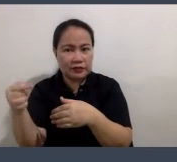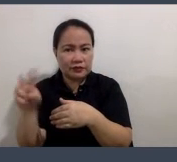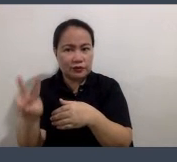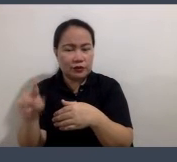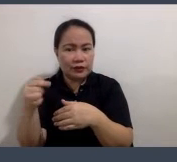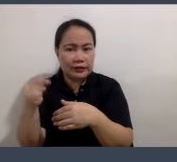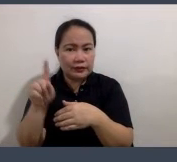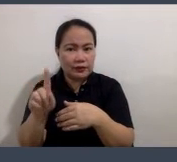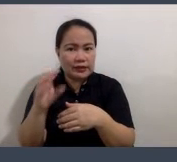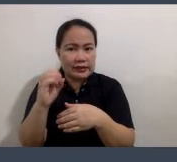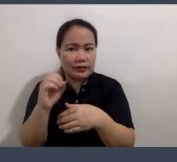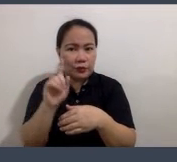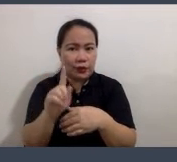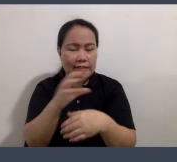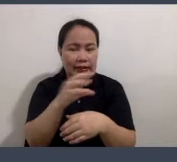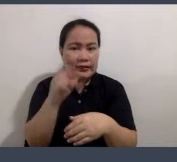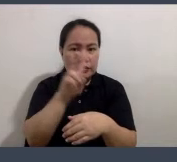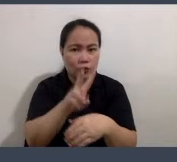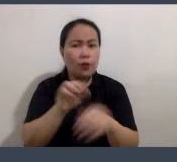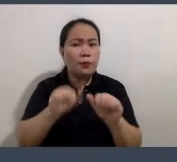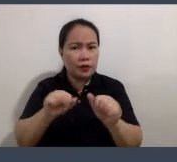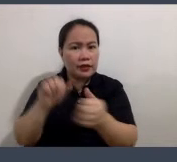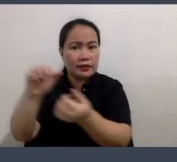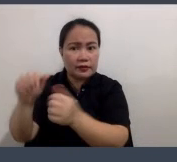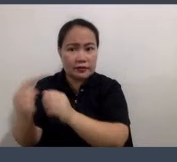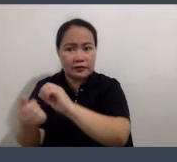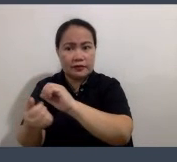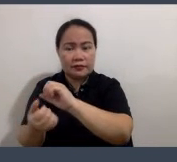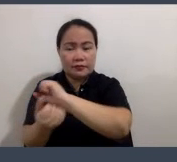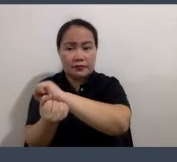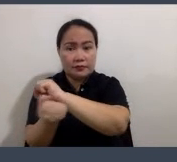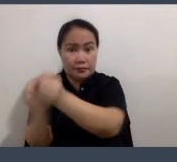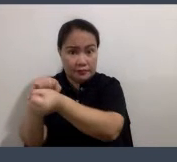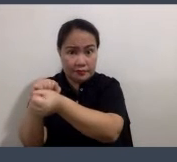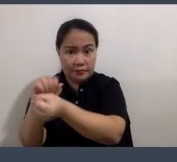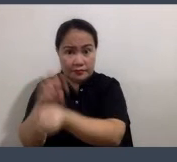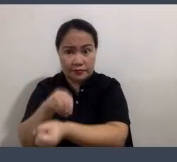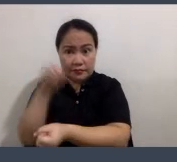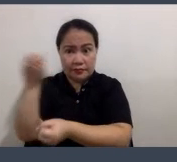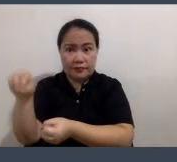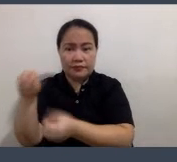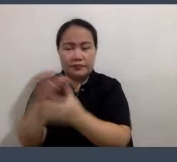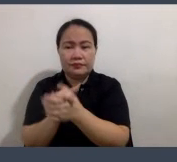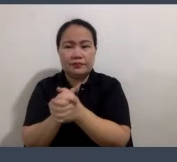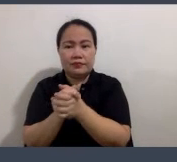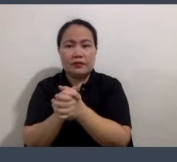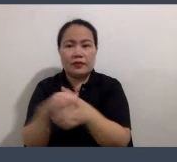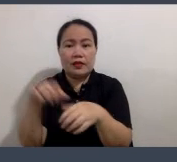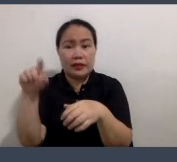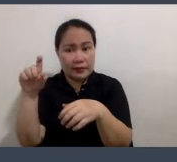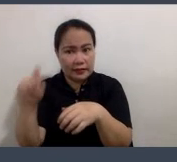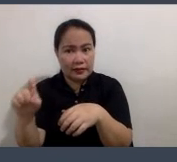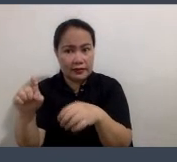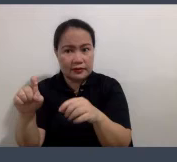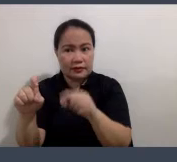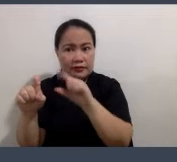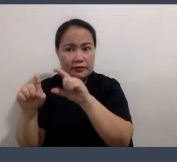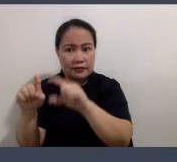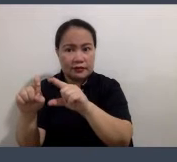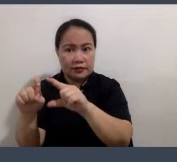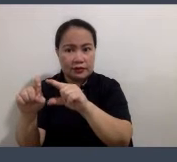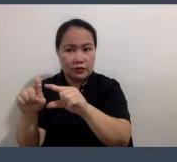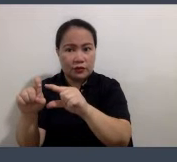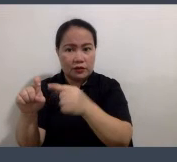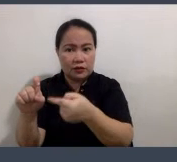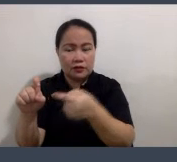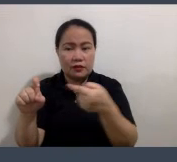be substituted to the variable x. Or simply, we can write this as x is